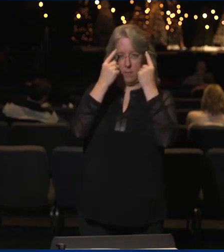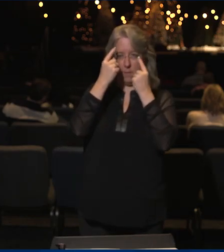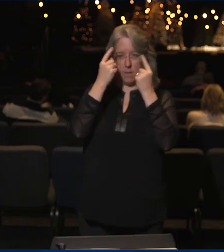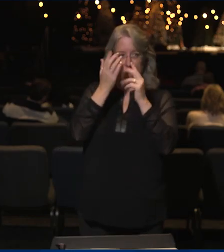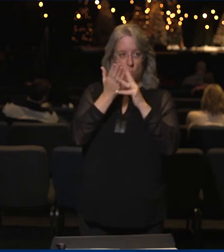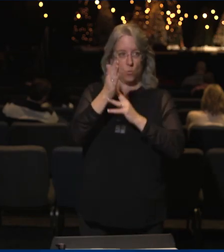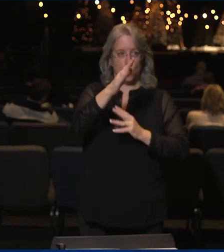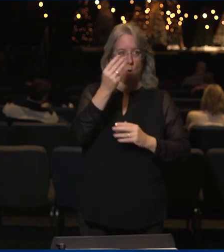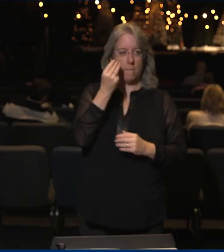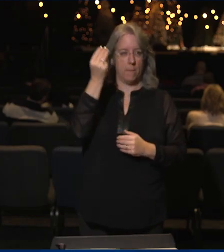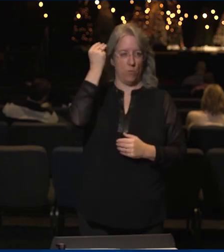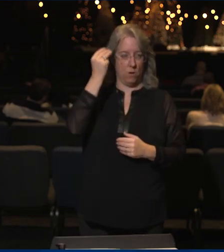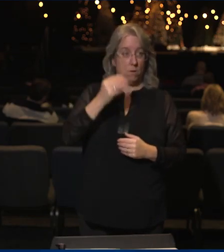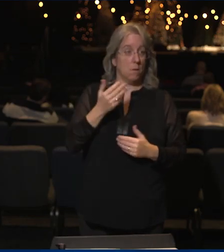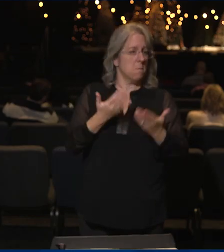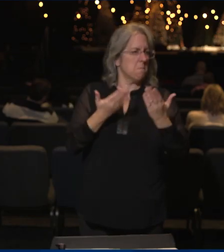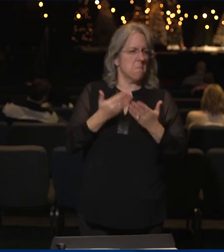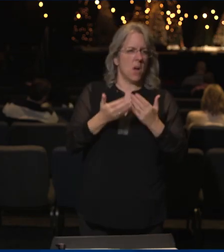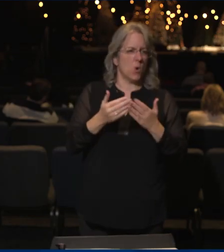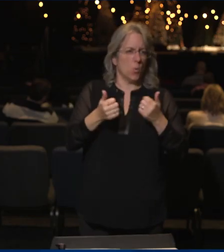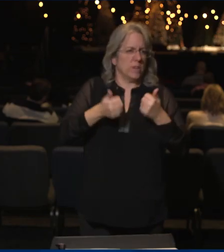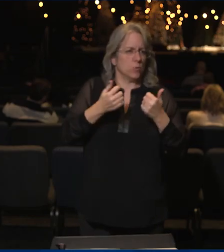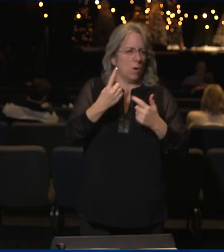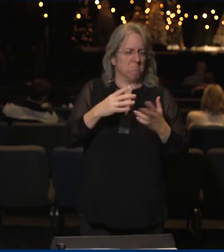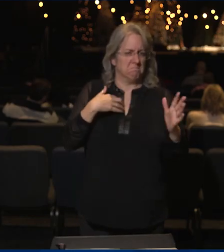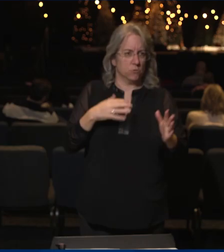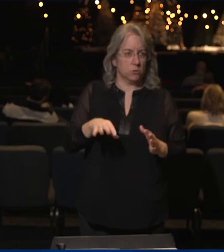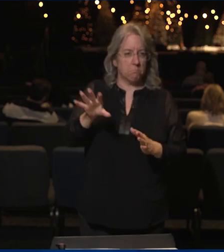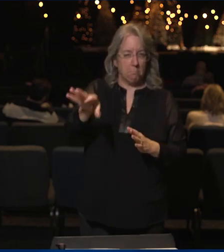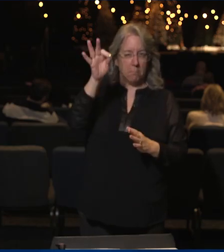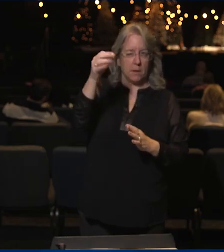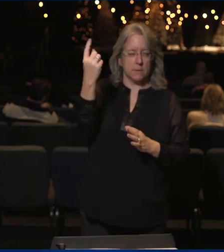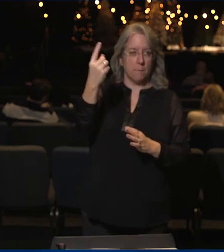as it's something that makes you feel grateful.